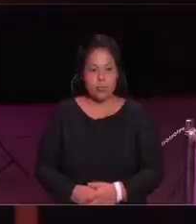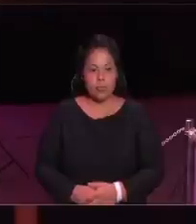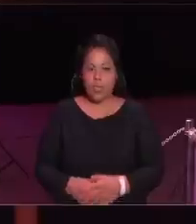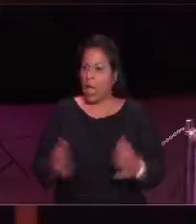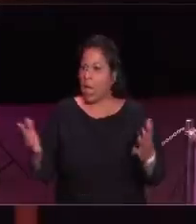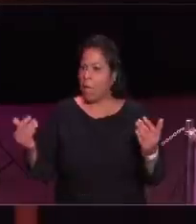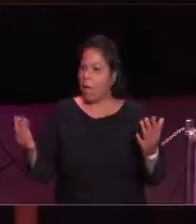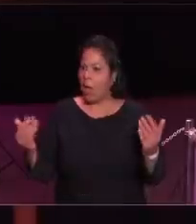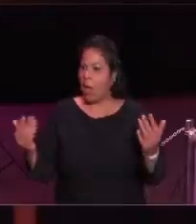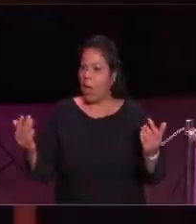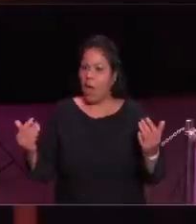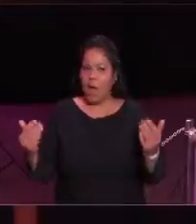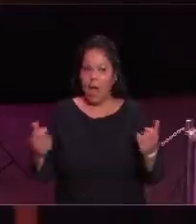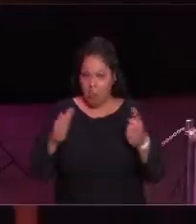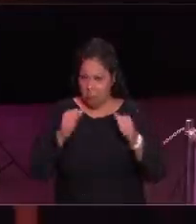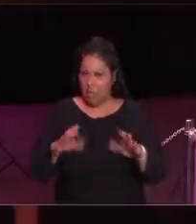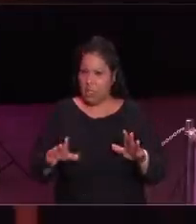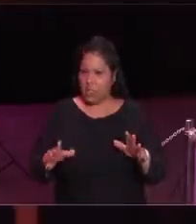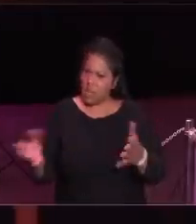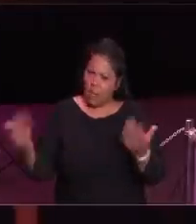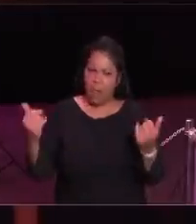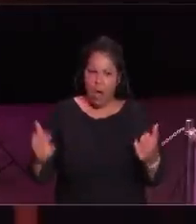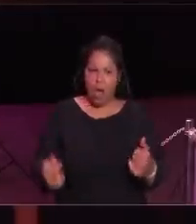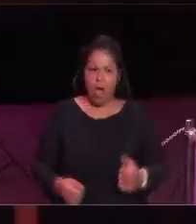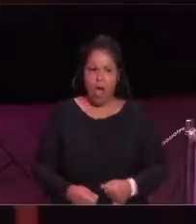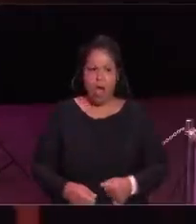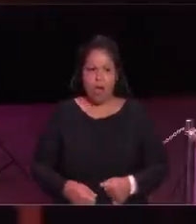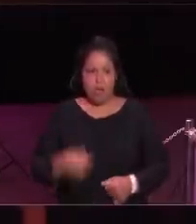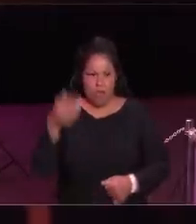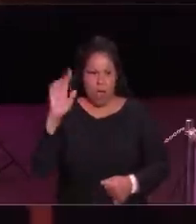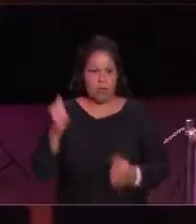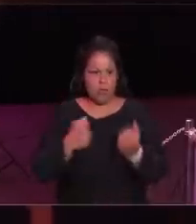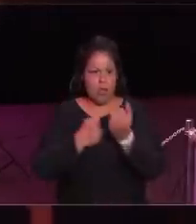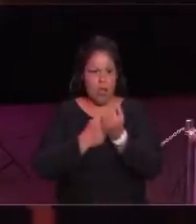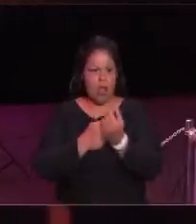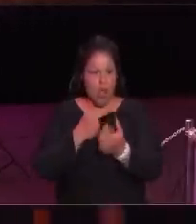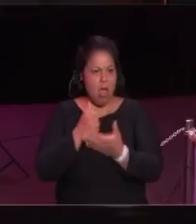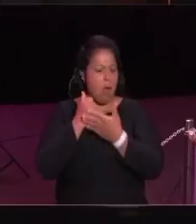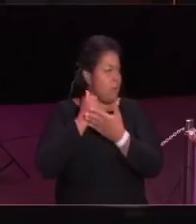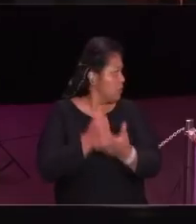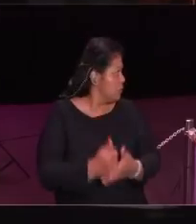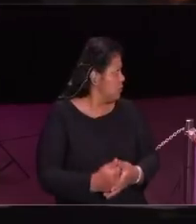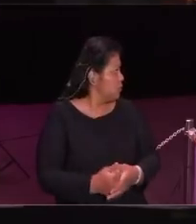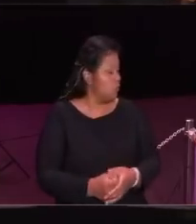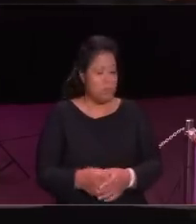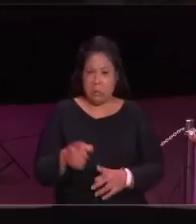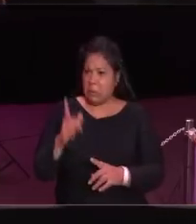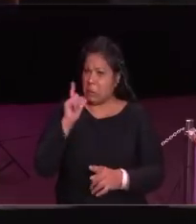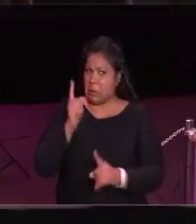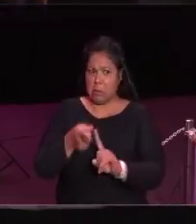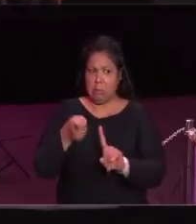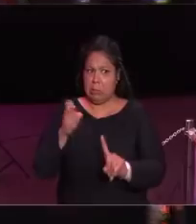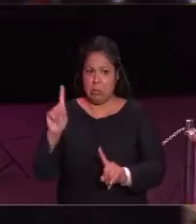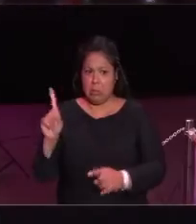Come on, vamos a hacer una bendición en este día con la ayuda del Señor. Sister, where are you from?